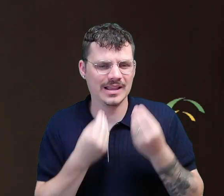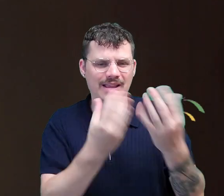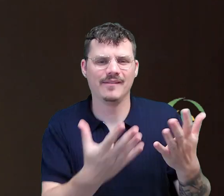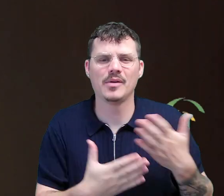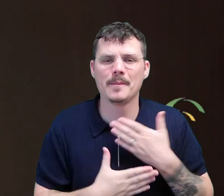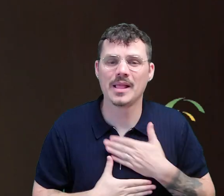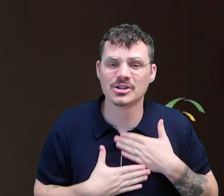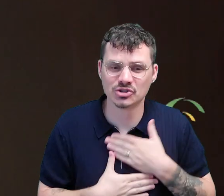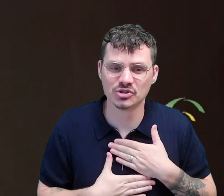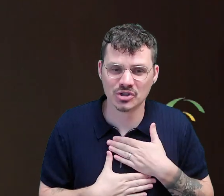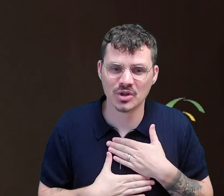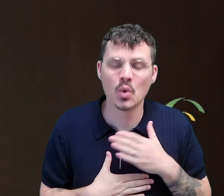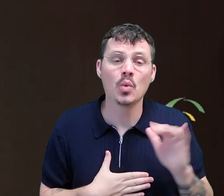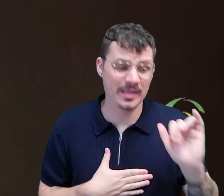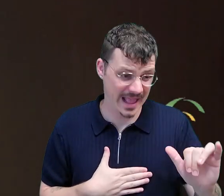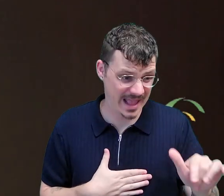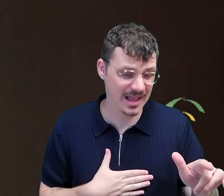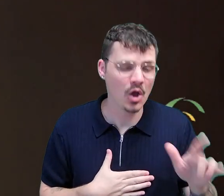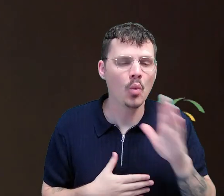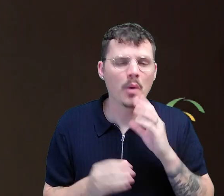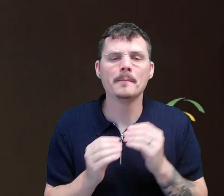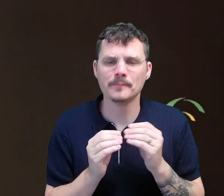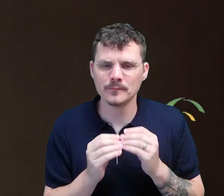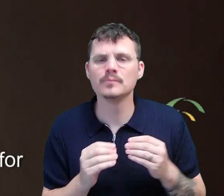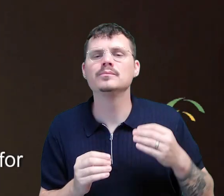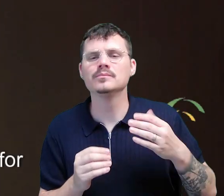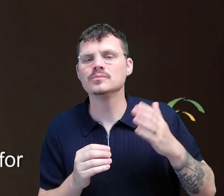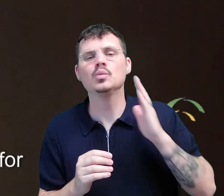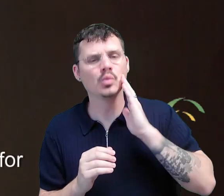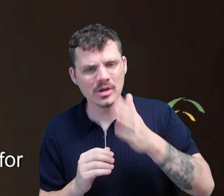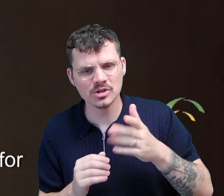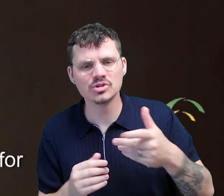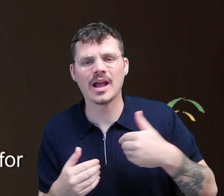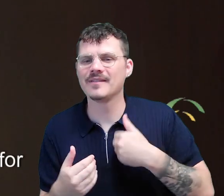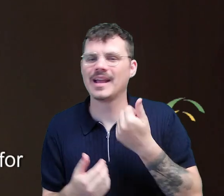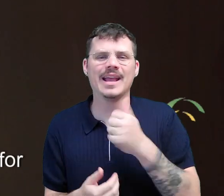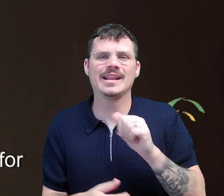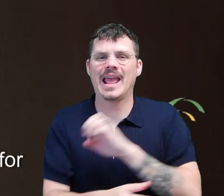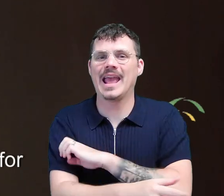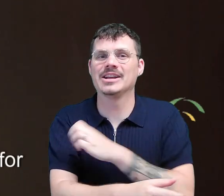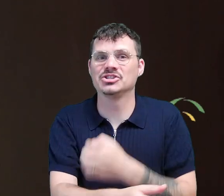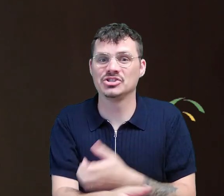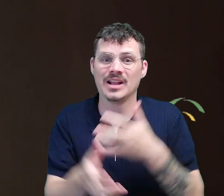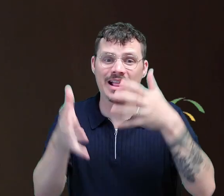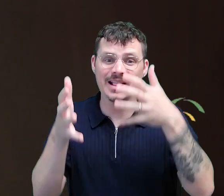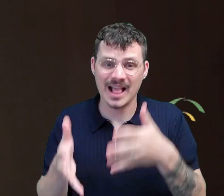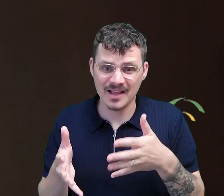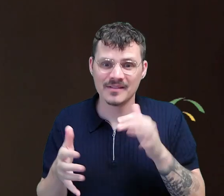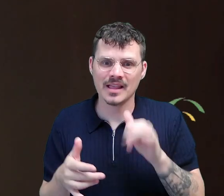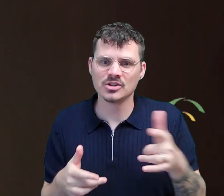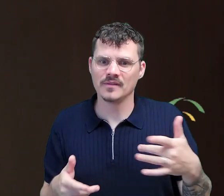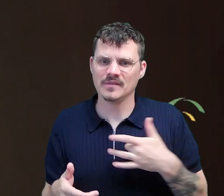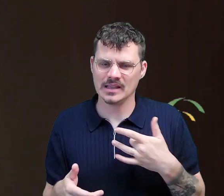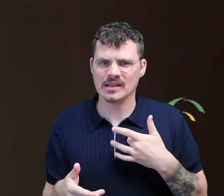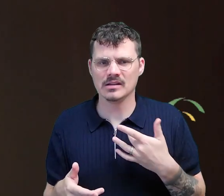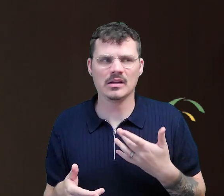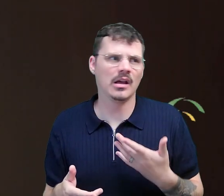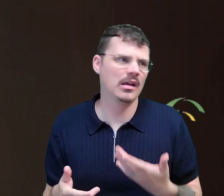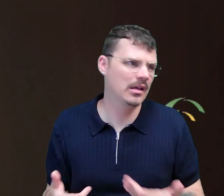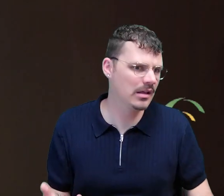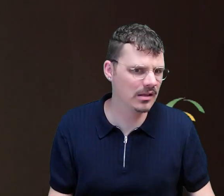pleasure, make it much more likely for her to have any energy left over for things she believes are